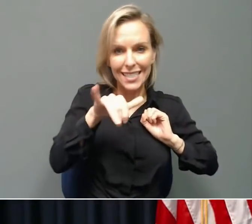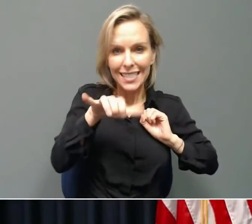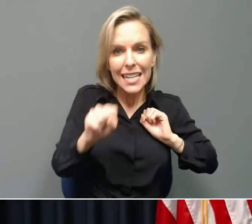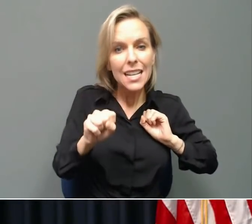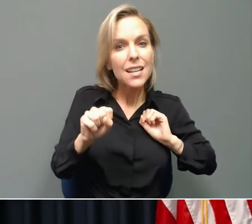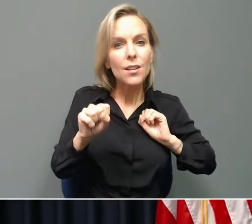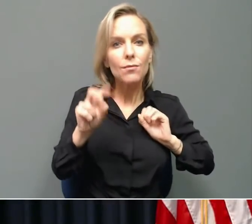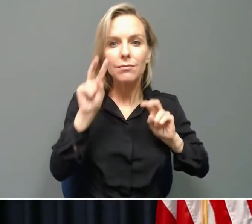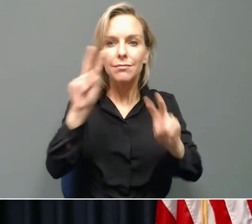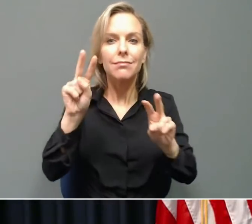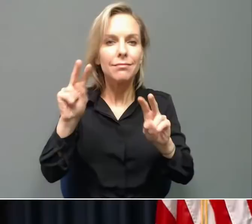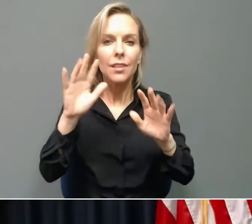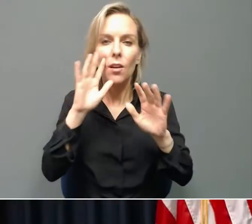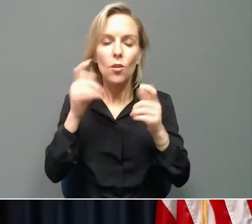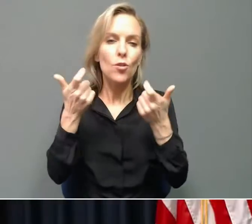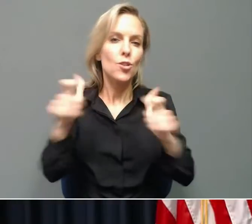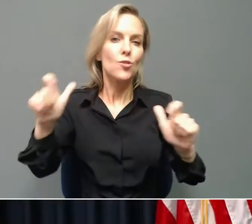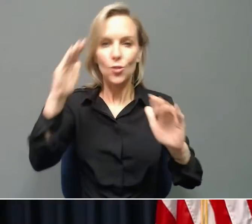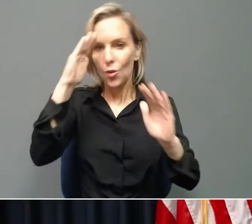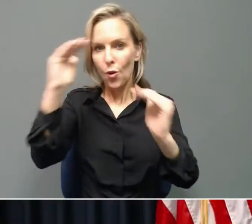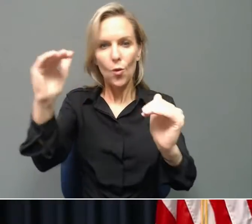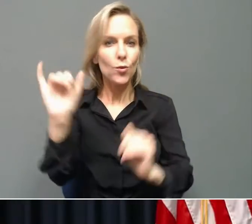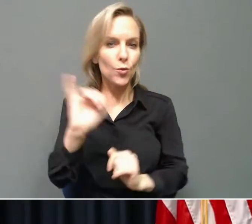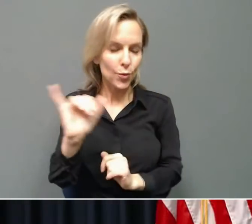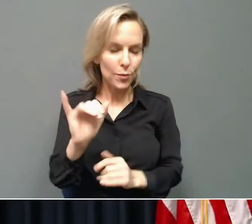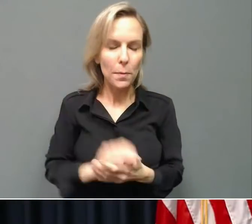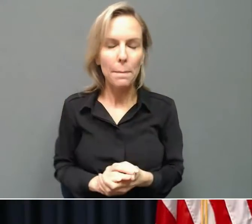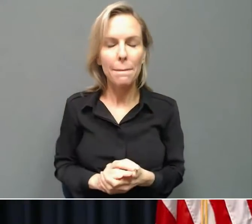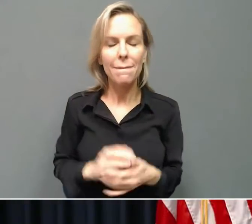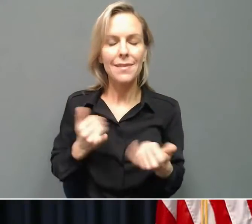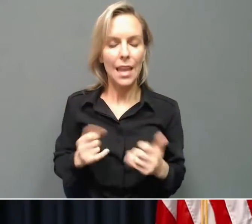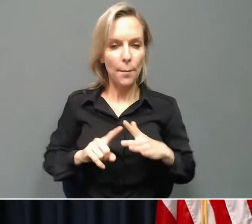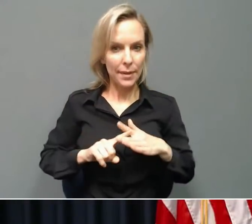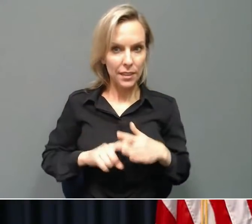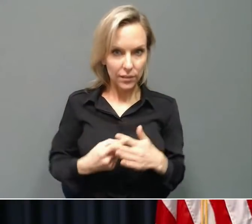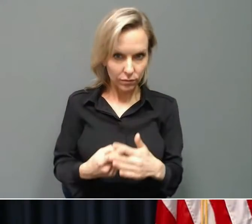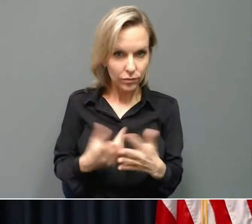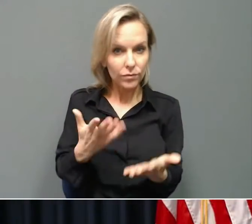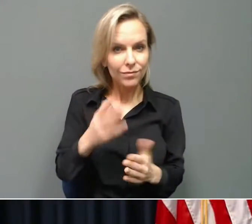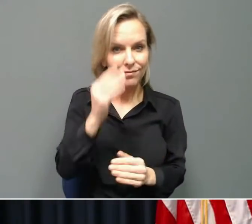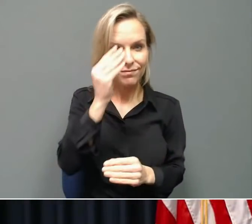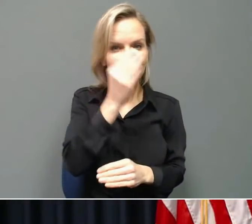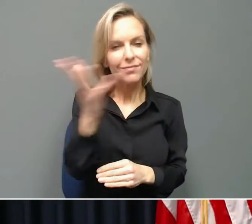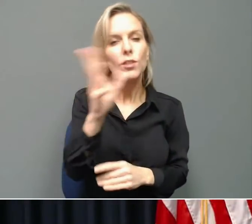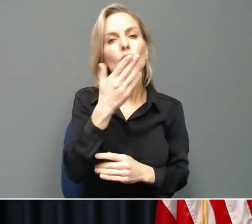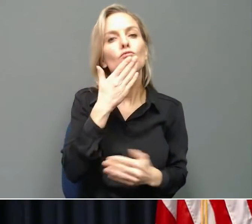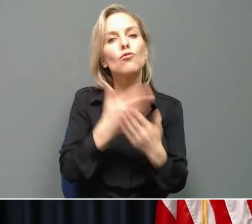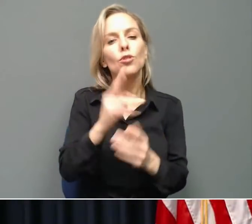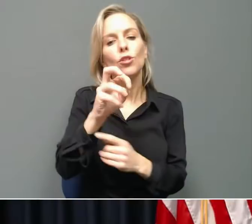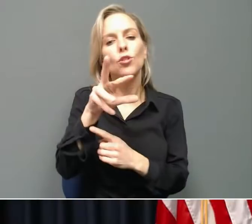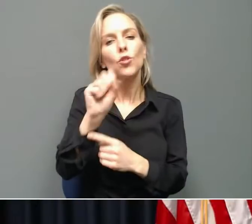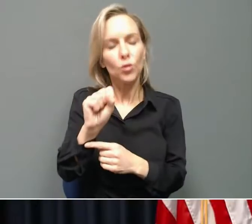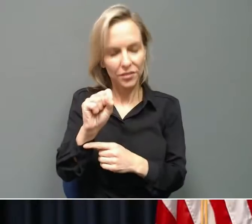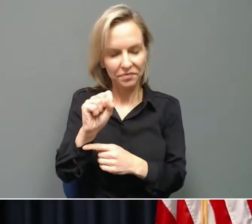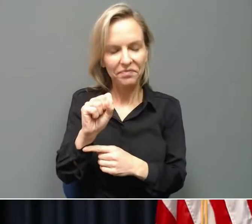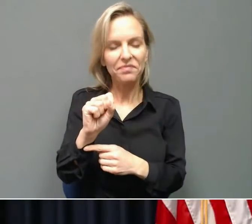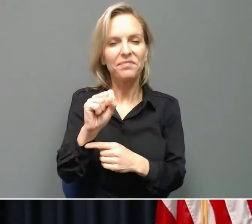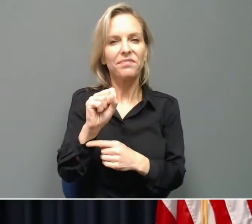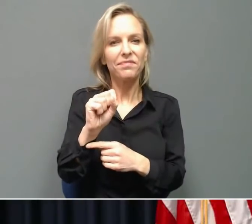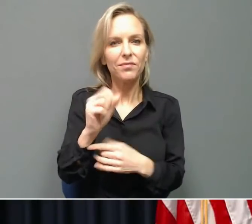hope. So let's begin today with some good news about things that are going on in the